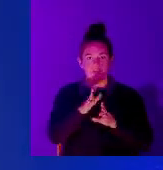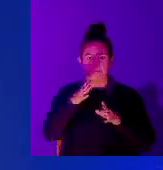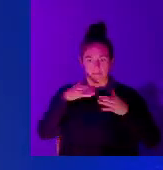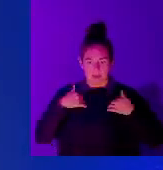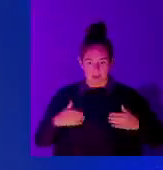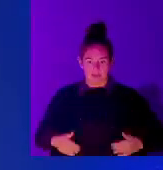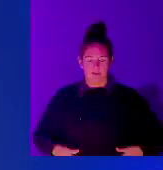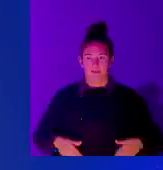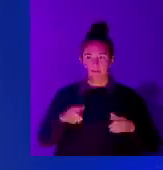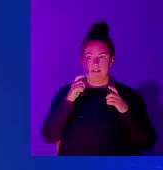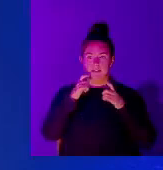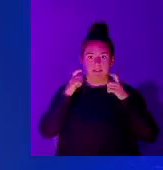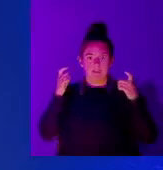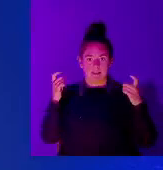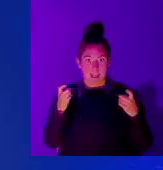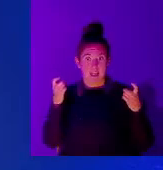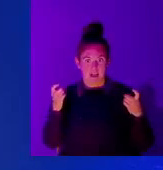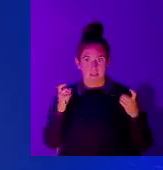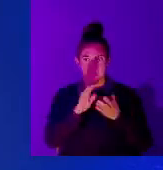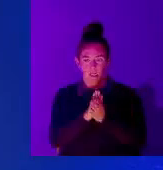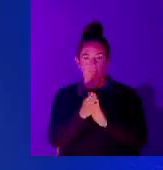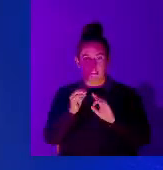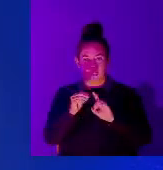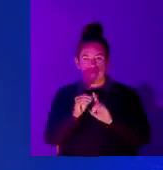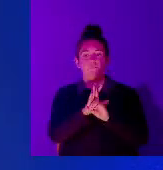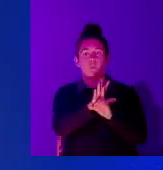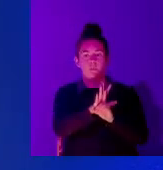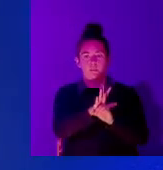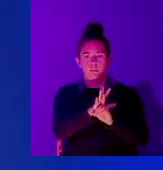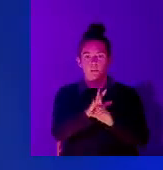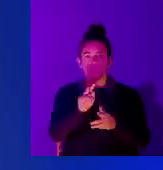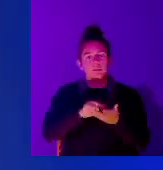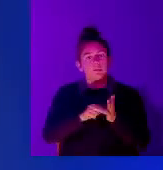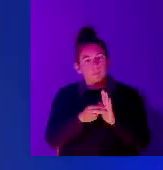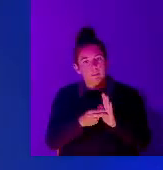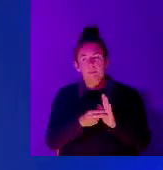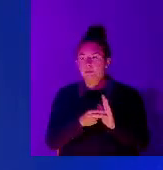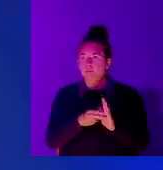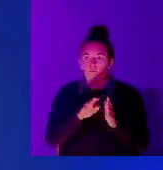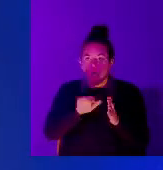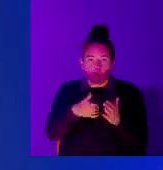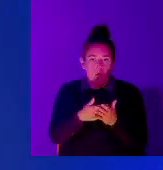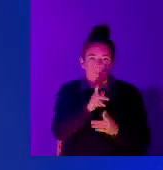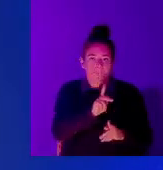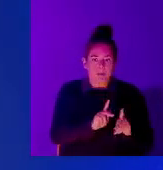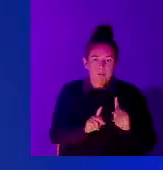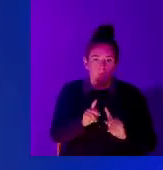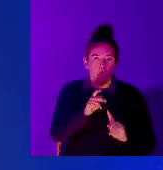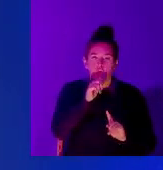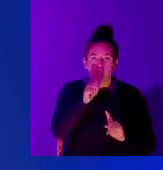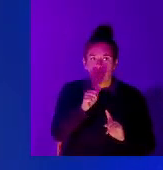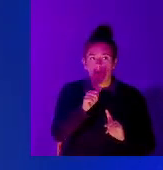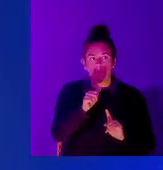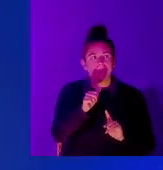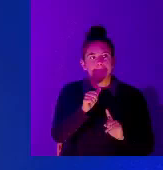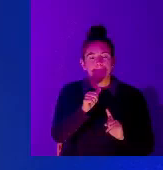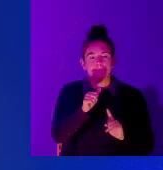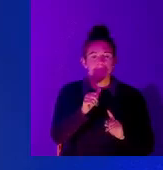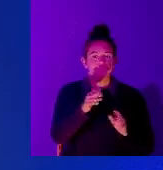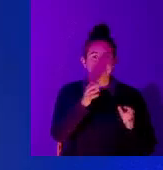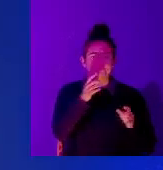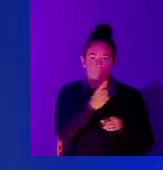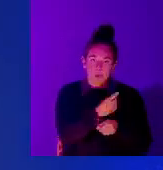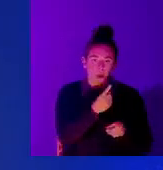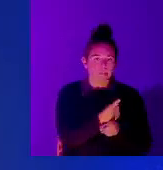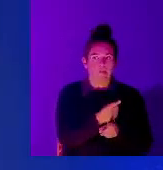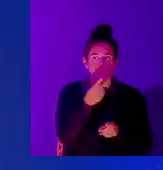of persons unfit to set moral standards for all of us. Scripture reveals what it looks like